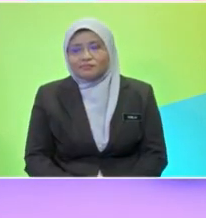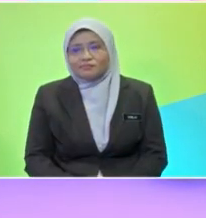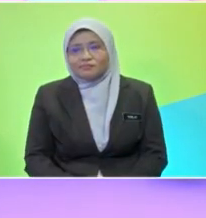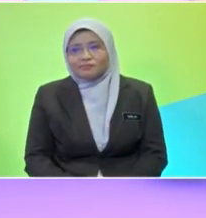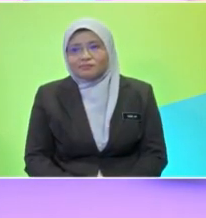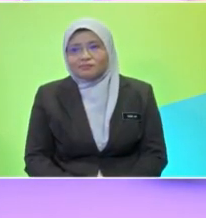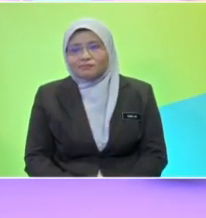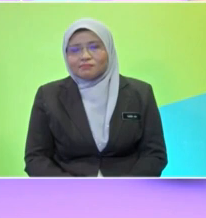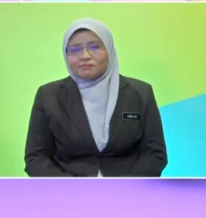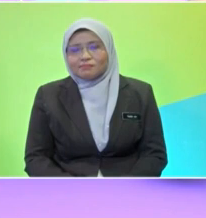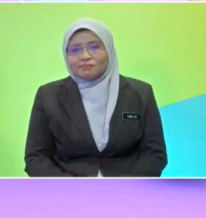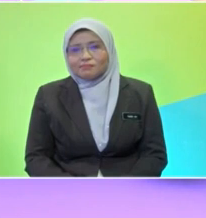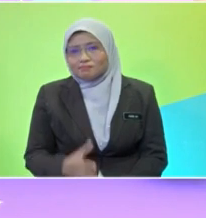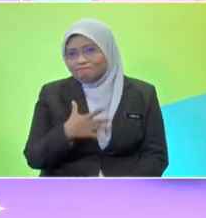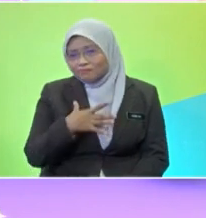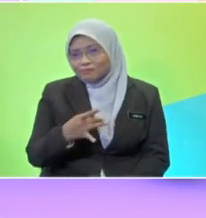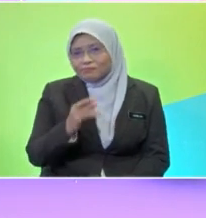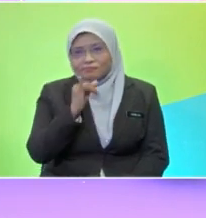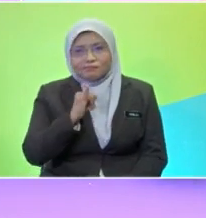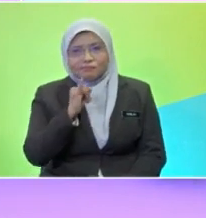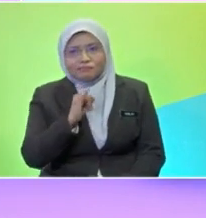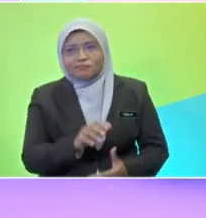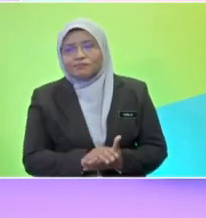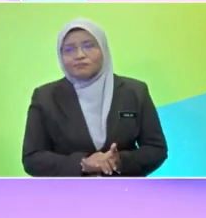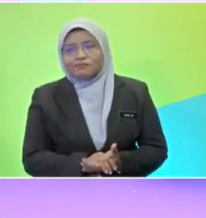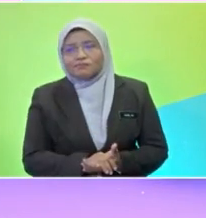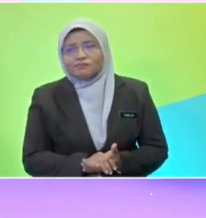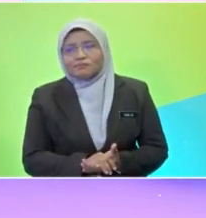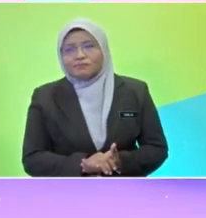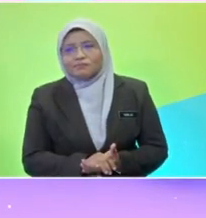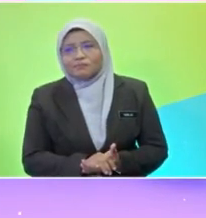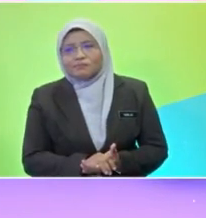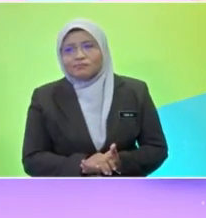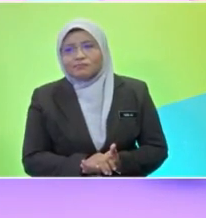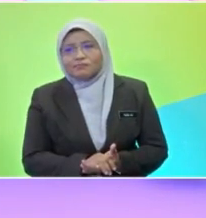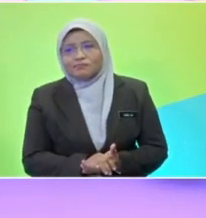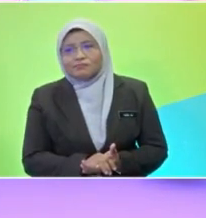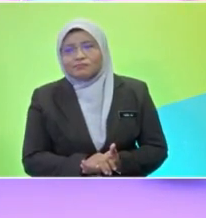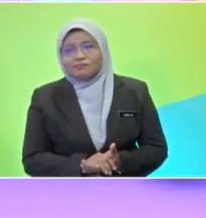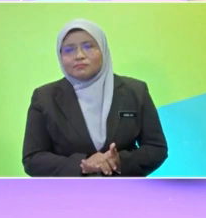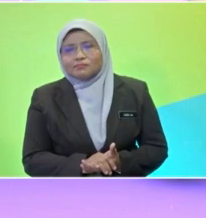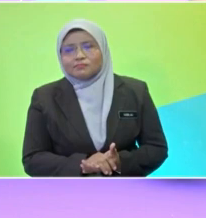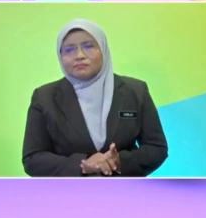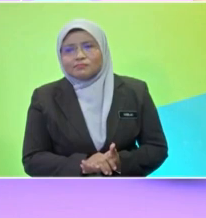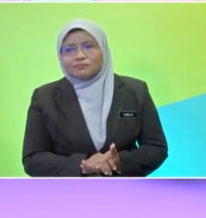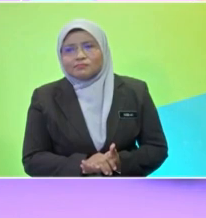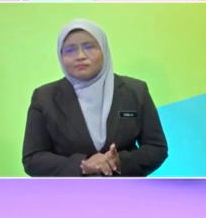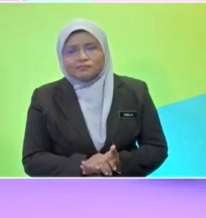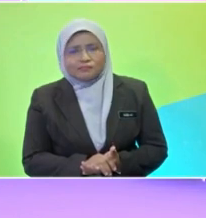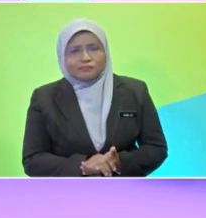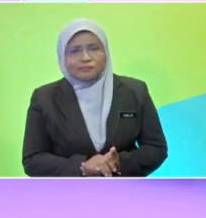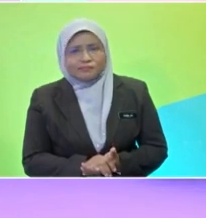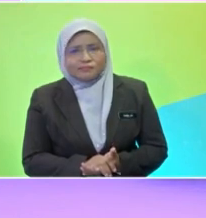singer personally is Adele. Oh, okay. She motivates me. One of her songs, Rolling in the